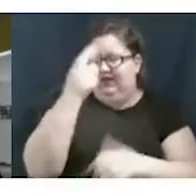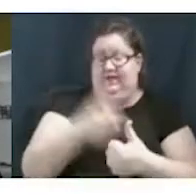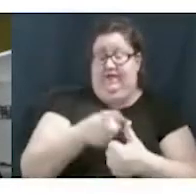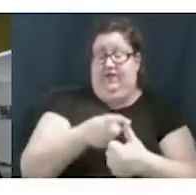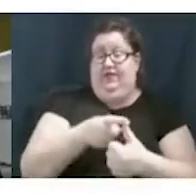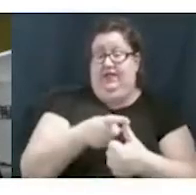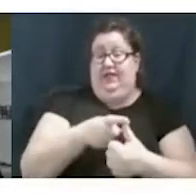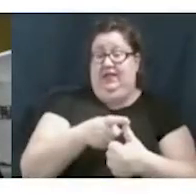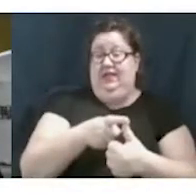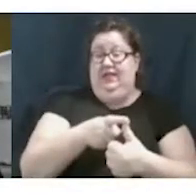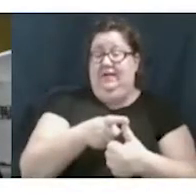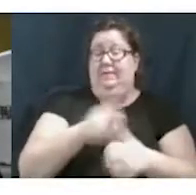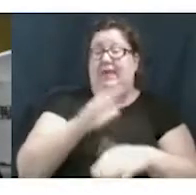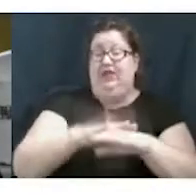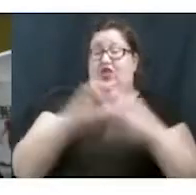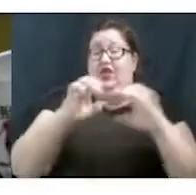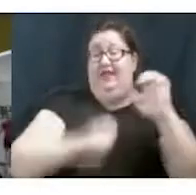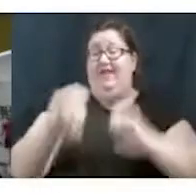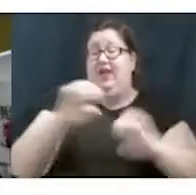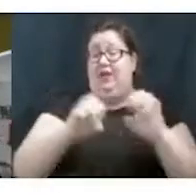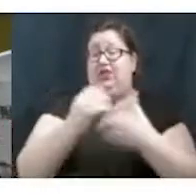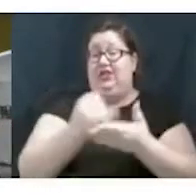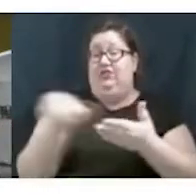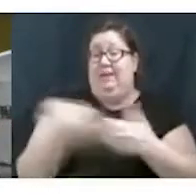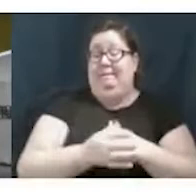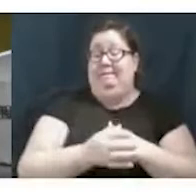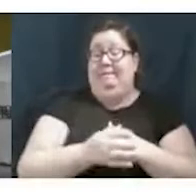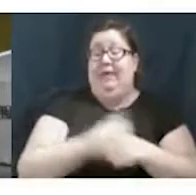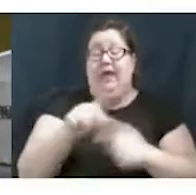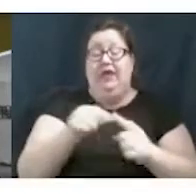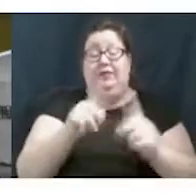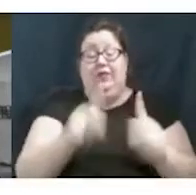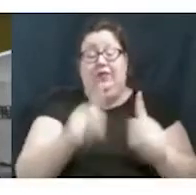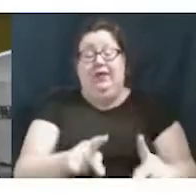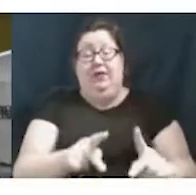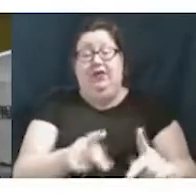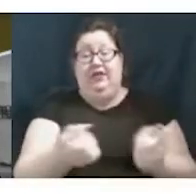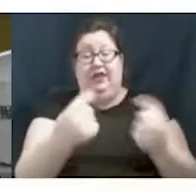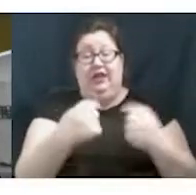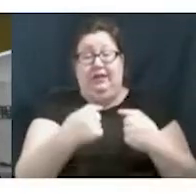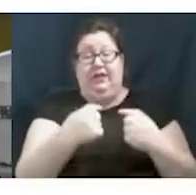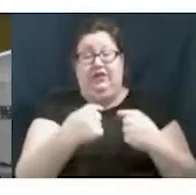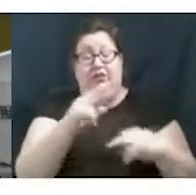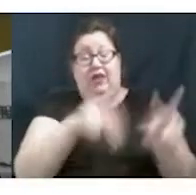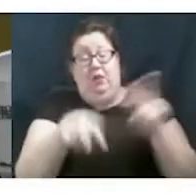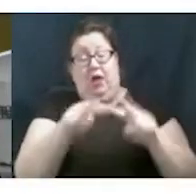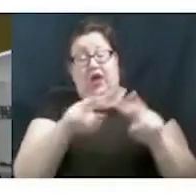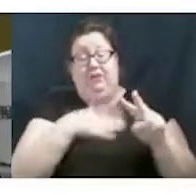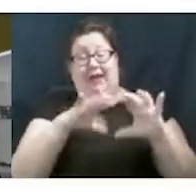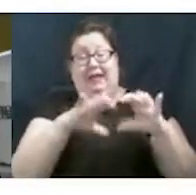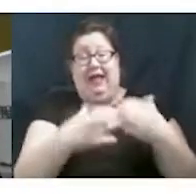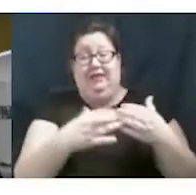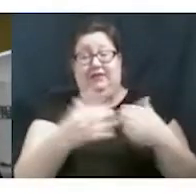it's on the evaluation instrument. But when someone's come to interview, watch my class one